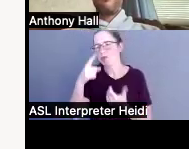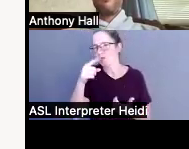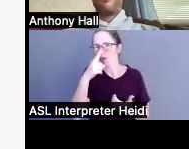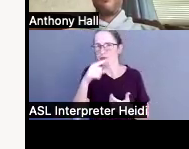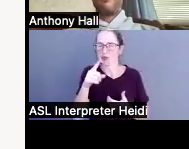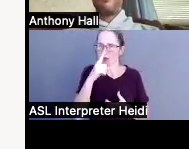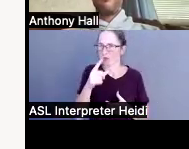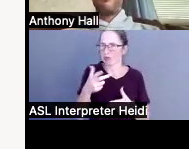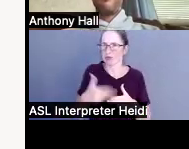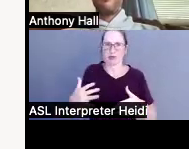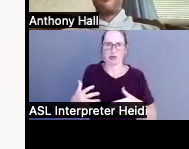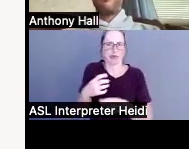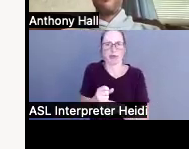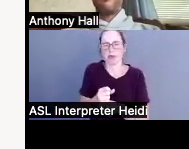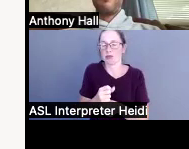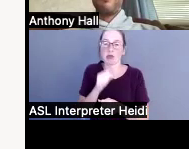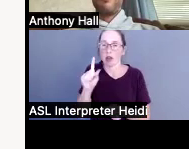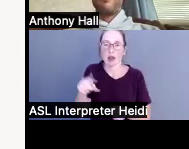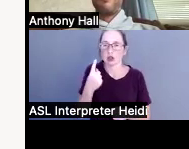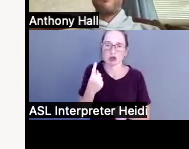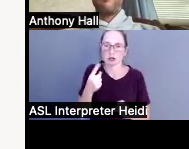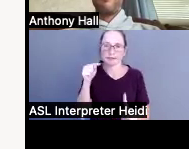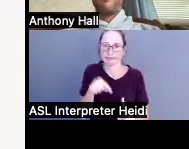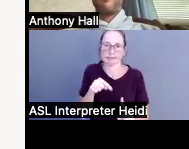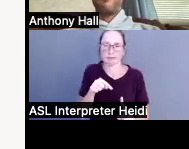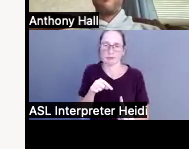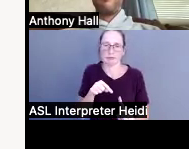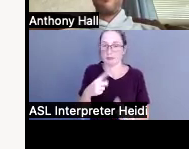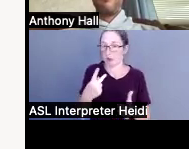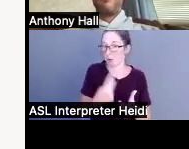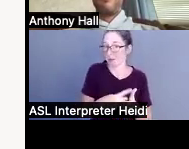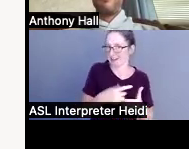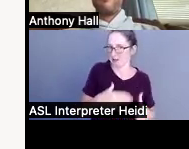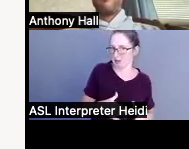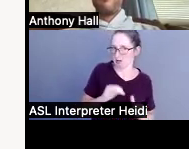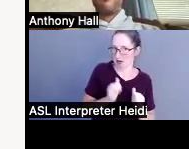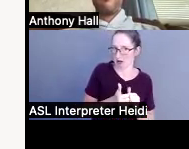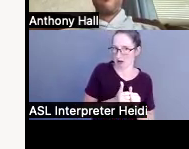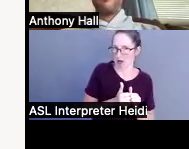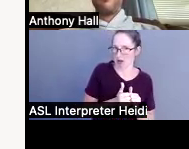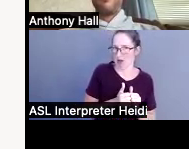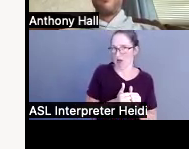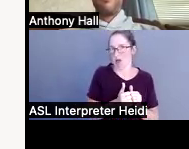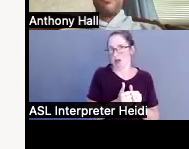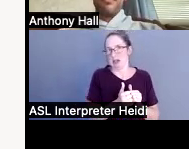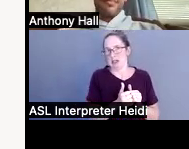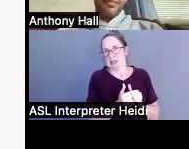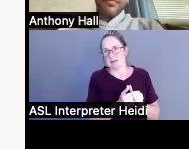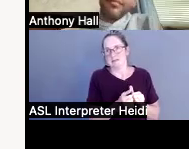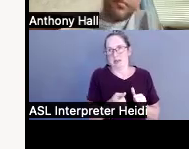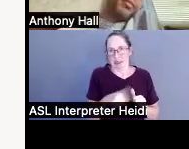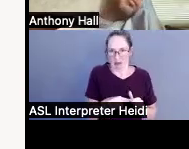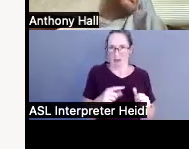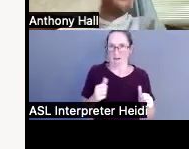brief overview, not just about the participants, right, and how they were